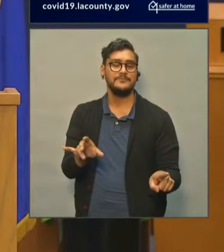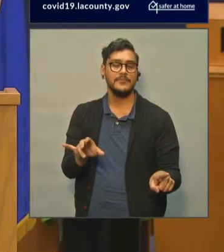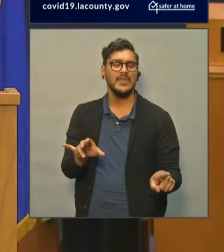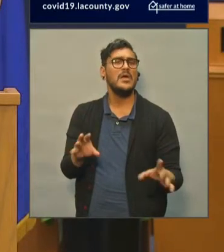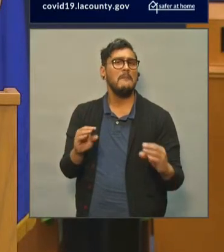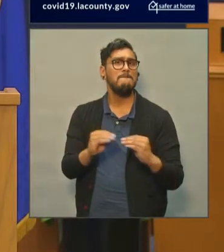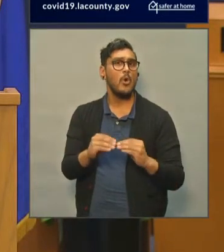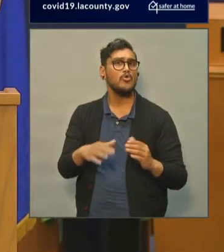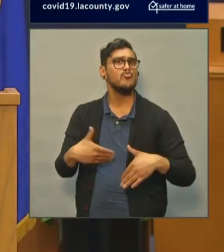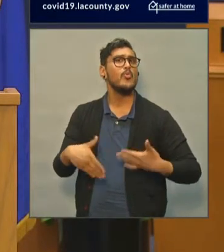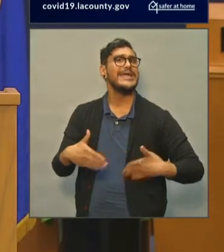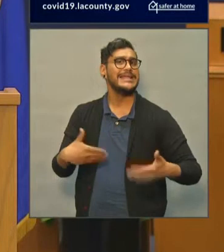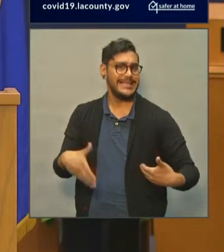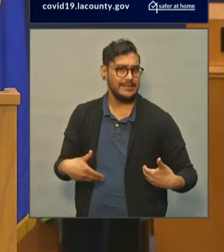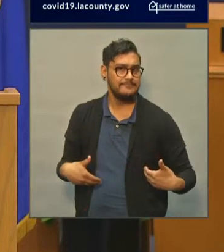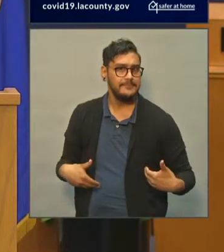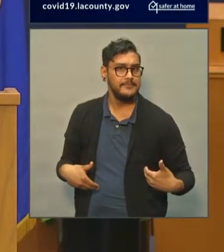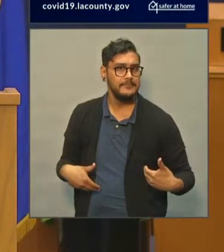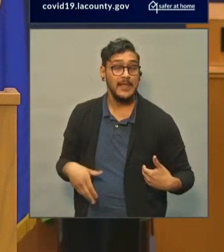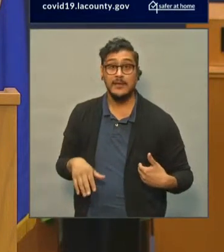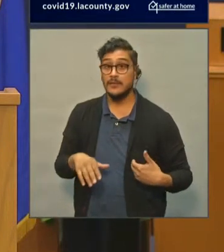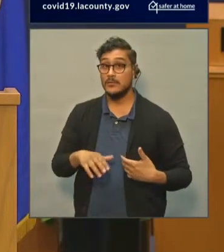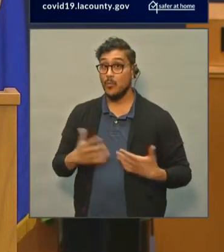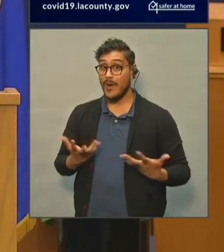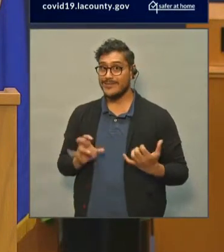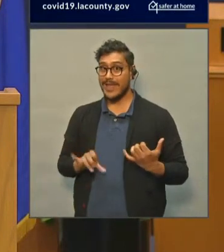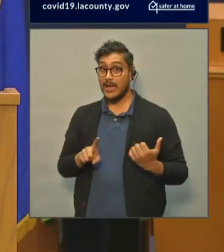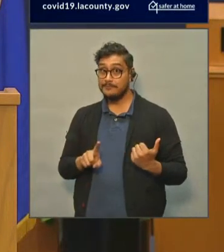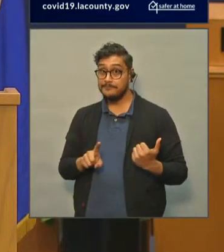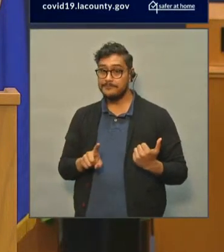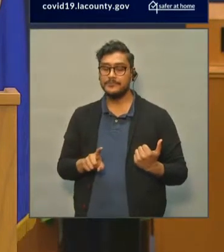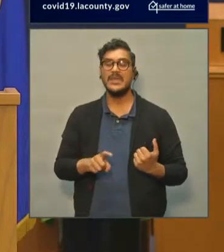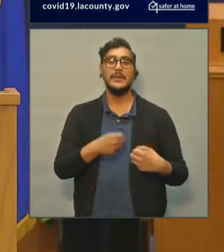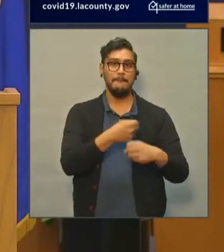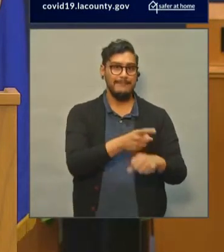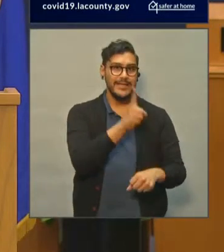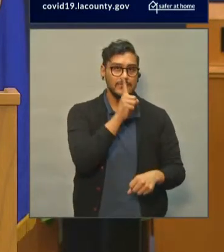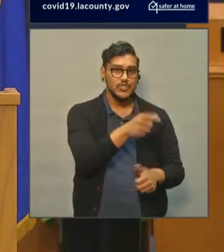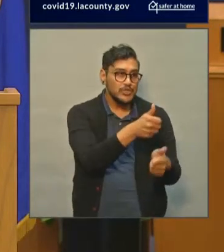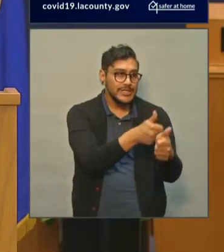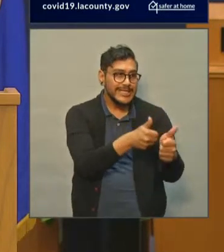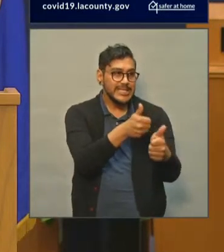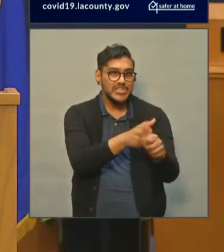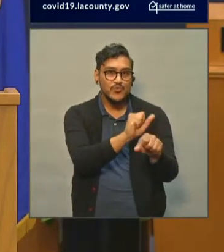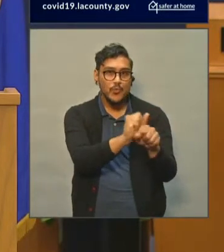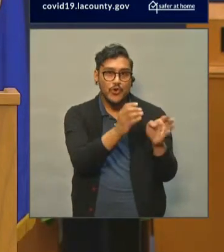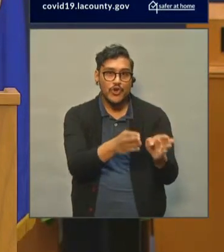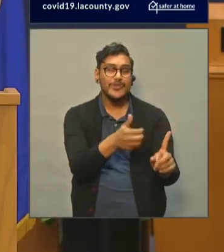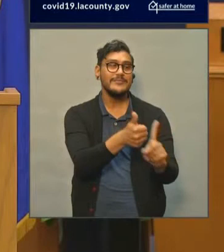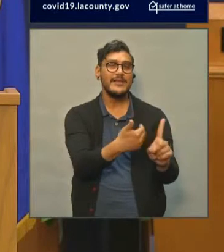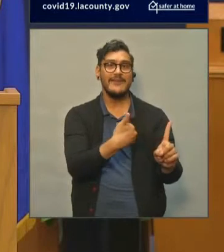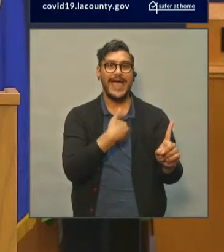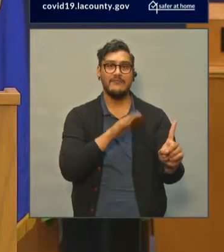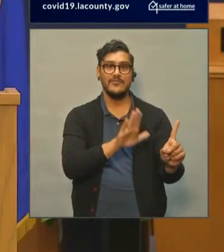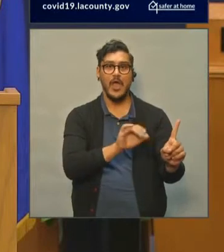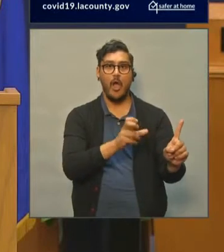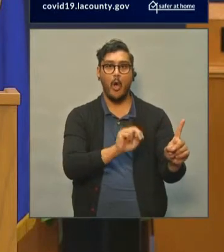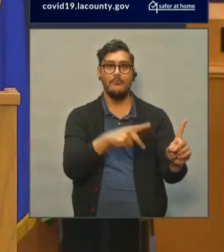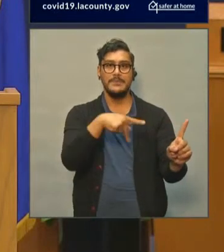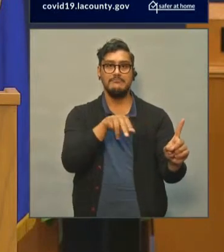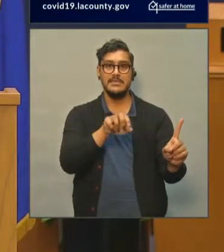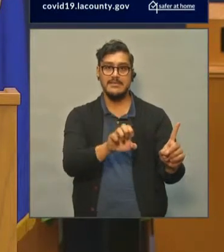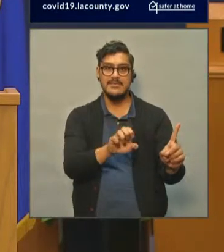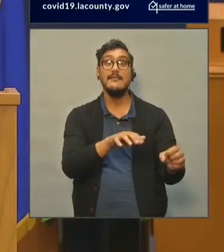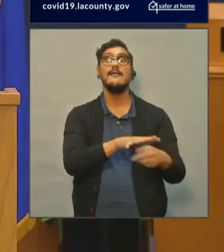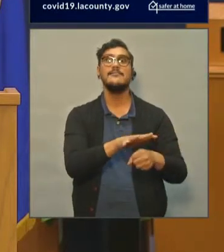much more quickly. And that is making sure that every single worker has appropriate personal protection equipment. At the